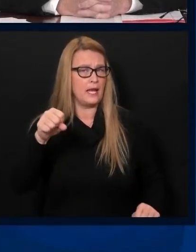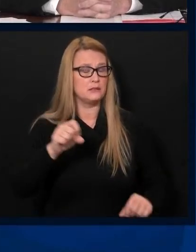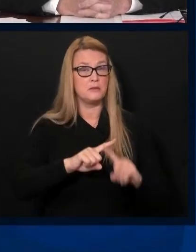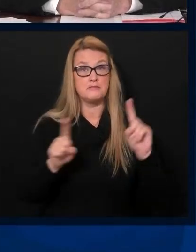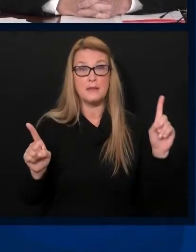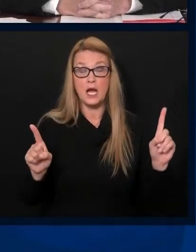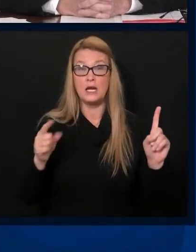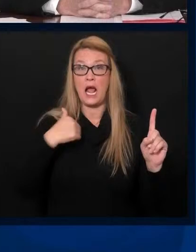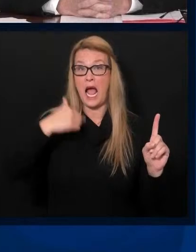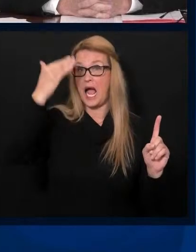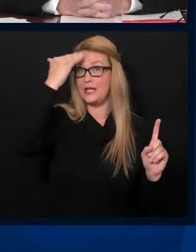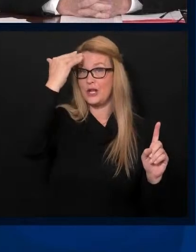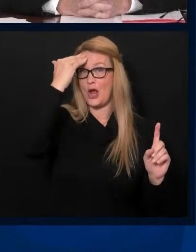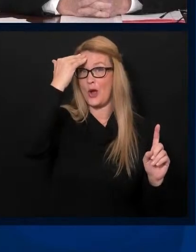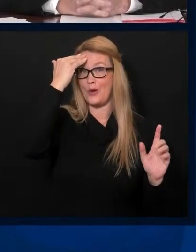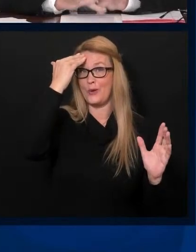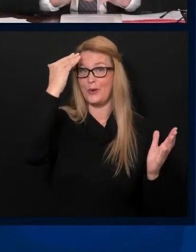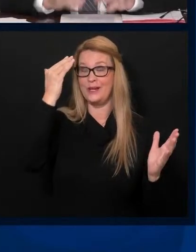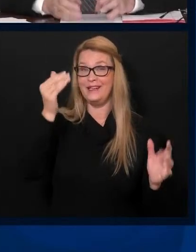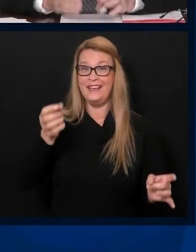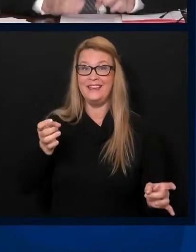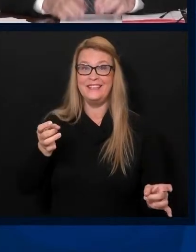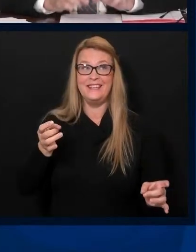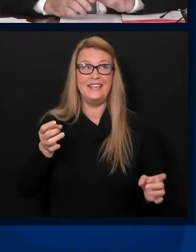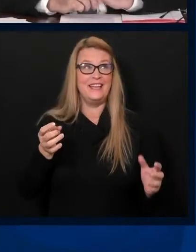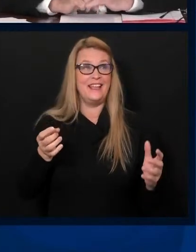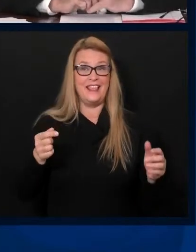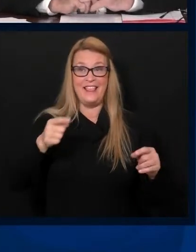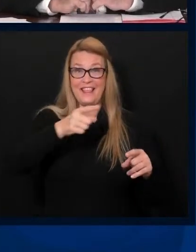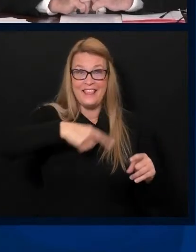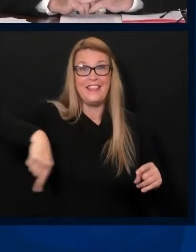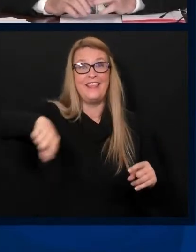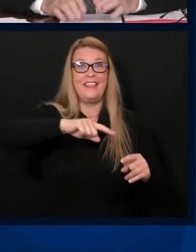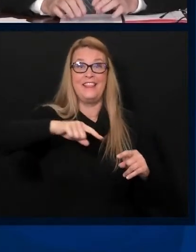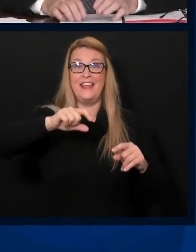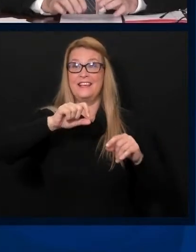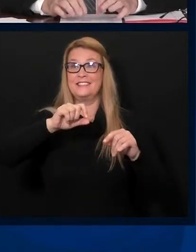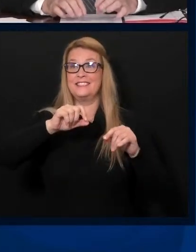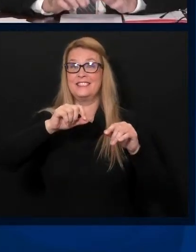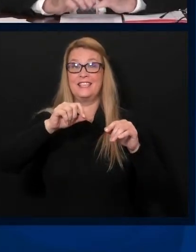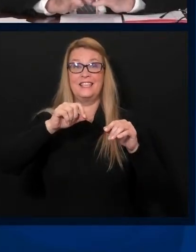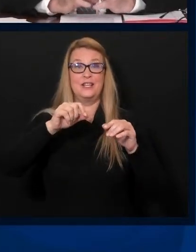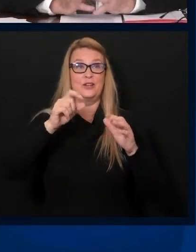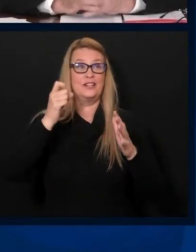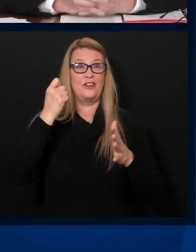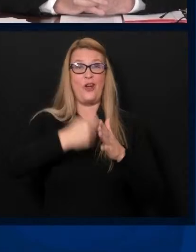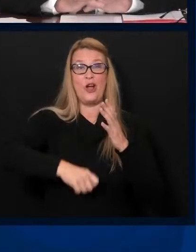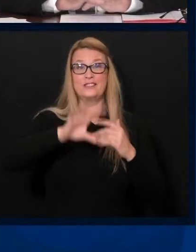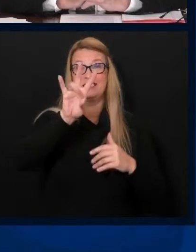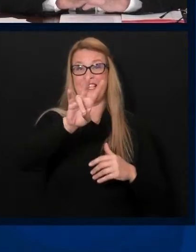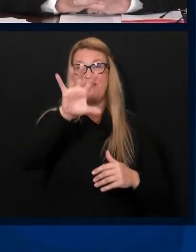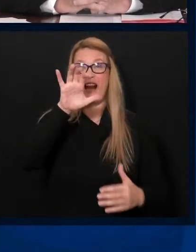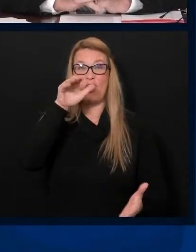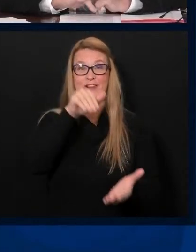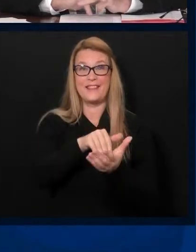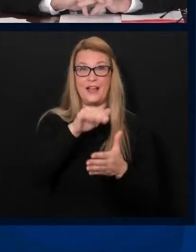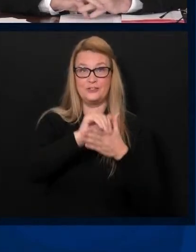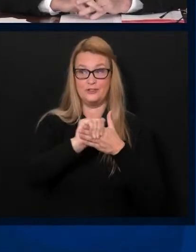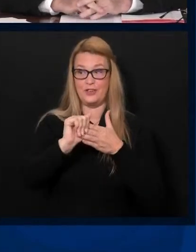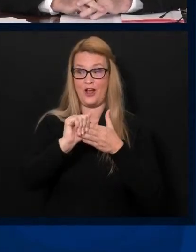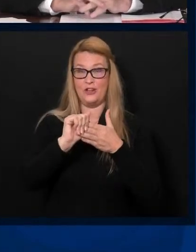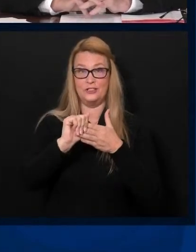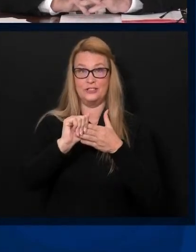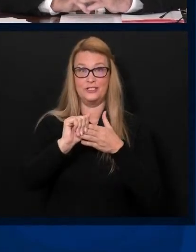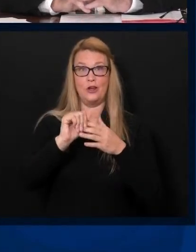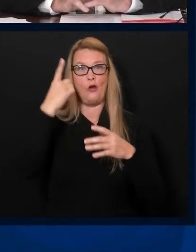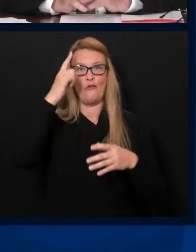know of the inconvenience, and I hate it, and that's why we've done this. This cost $700,000 to the state of West Virginia to do